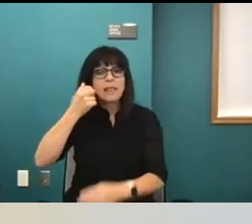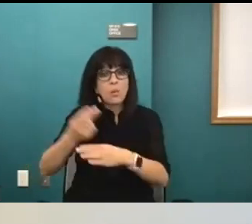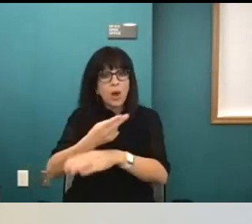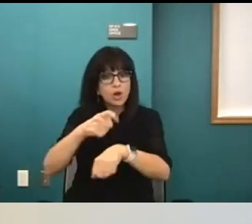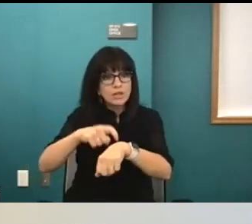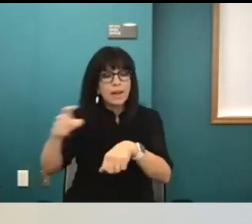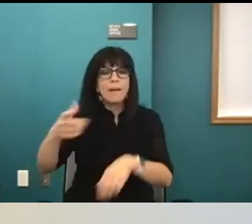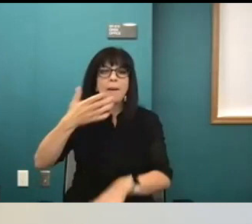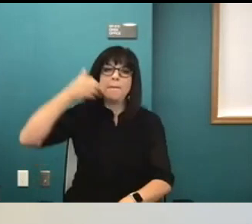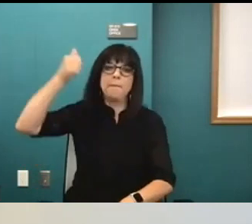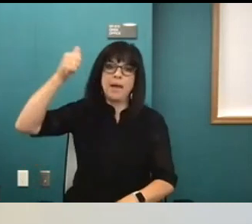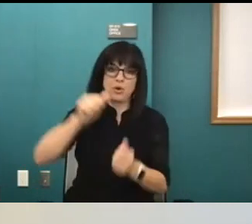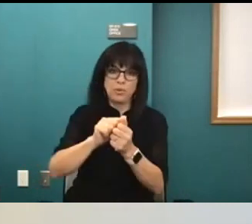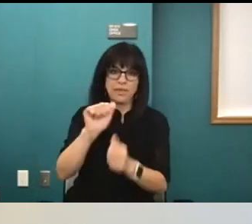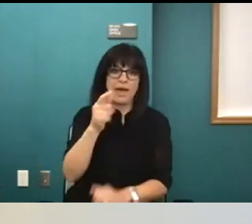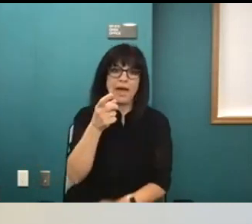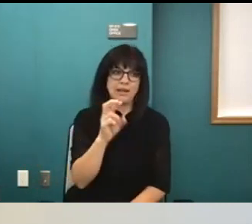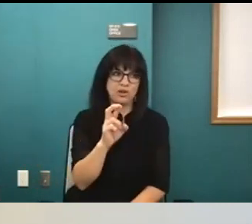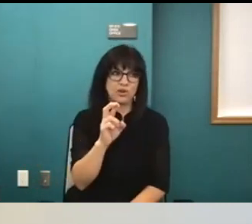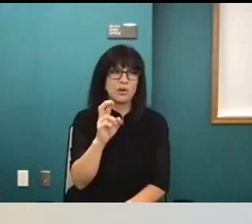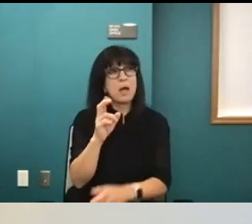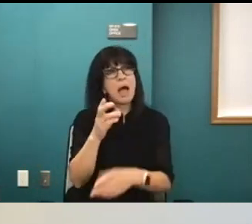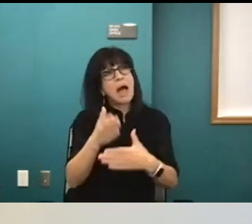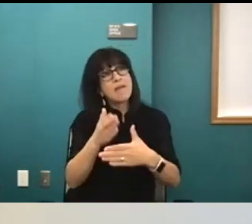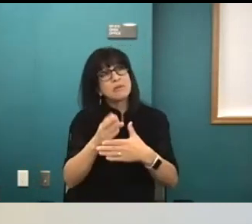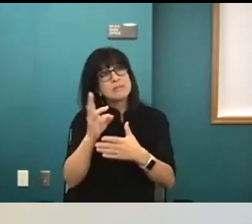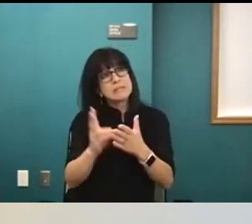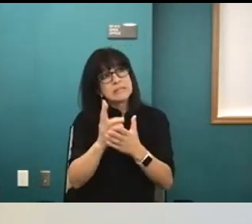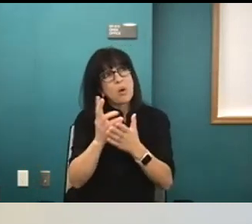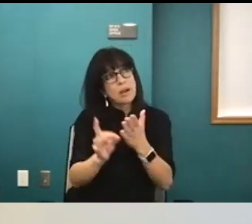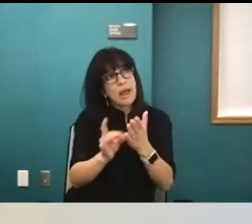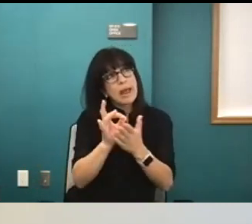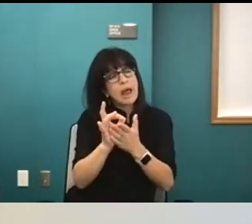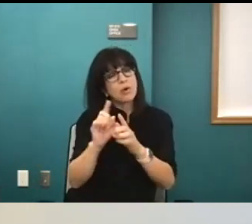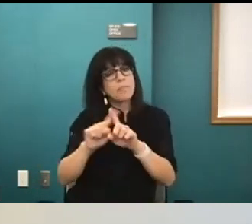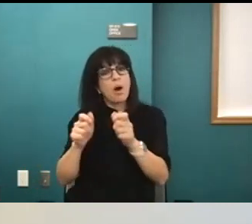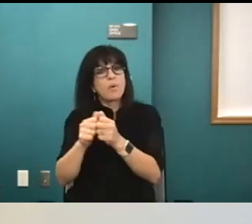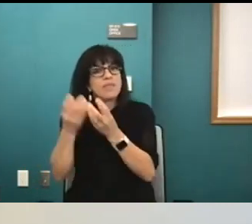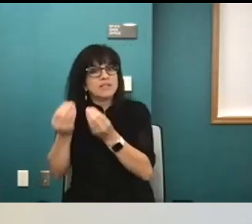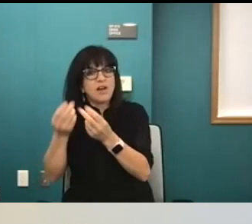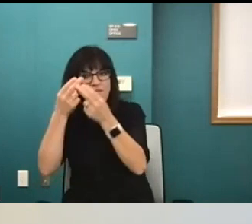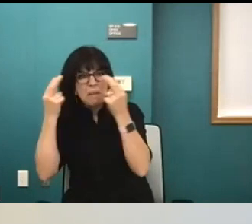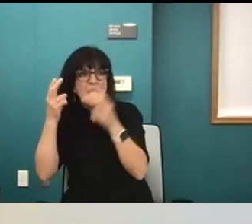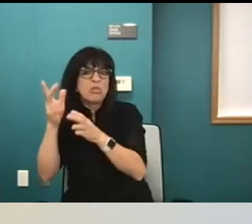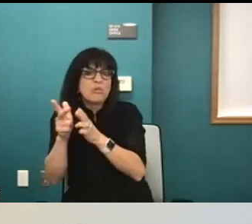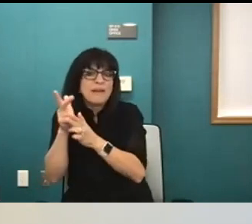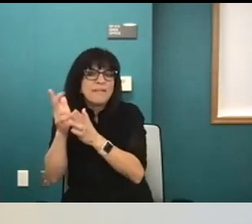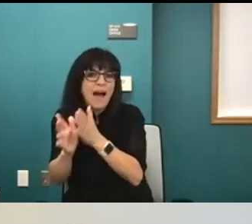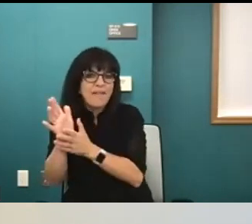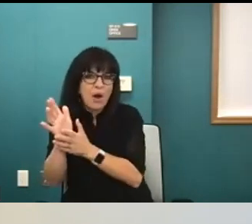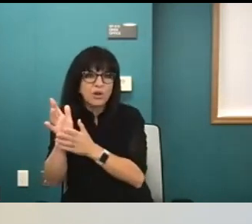better. On average, about 6 to 8 hours a day, I was seeing with the Bahas on the soft band, anywhere between 3 to 5 hours a day. And that